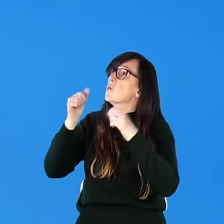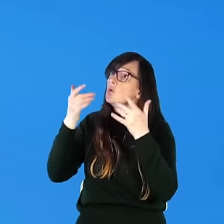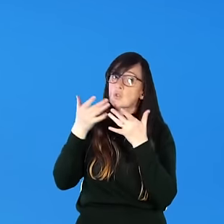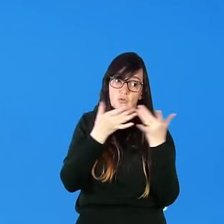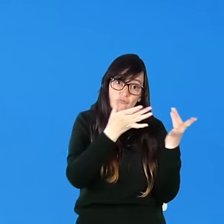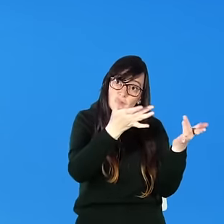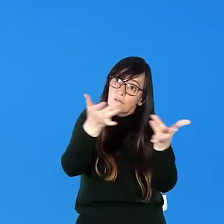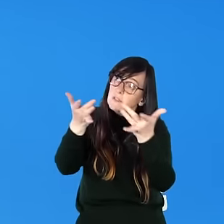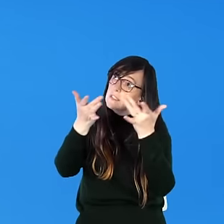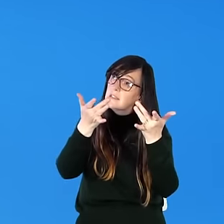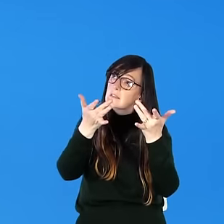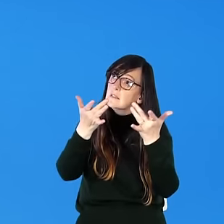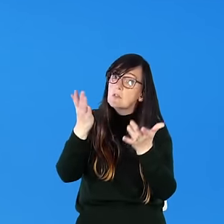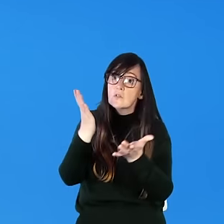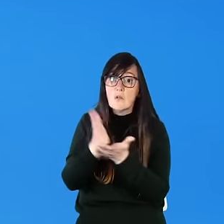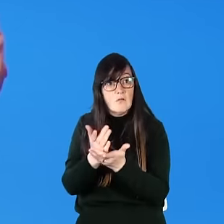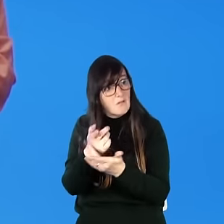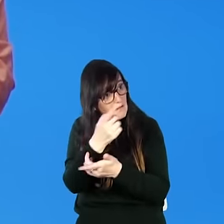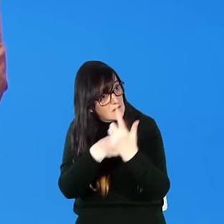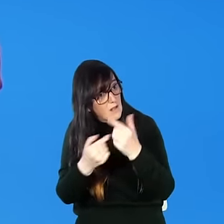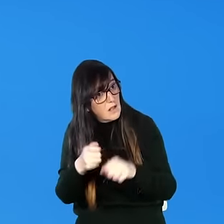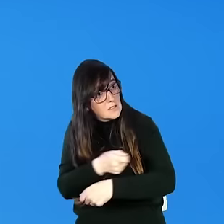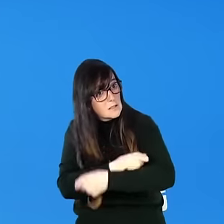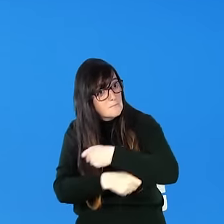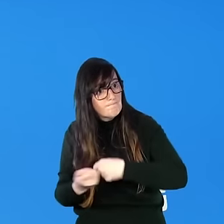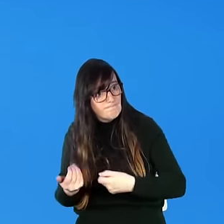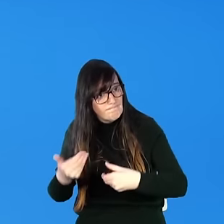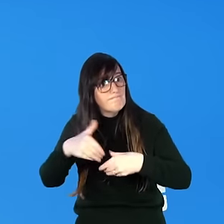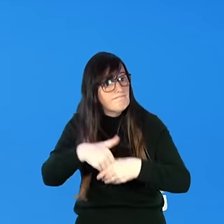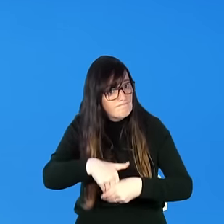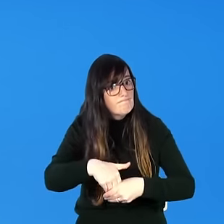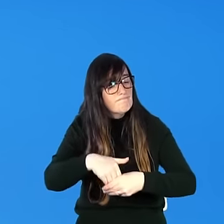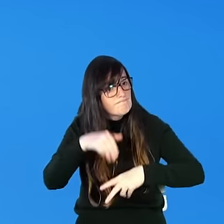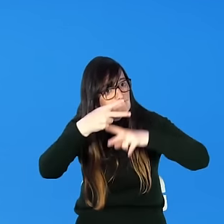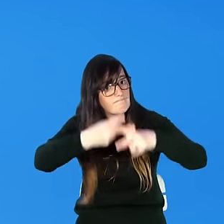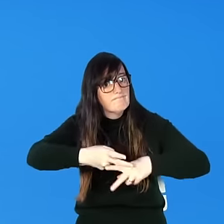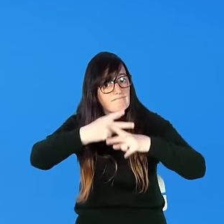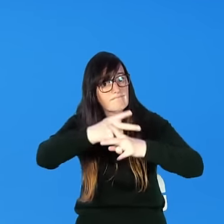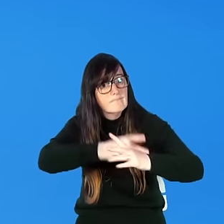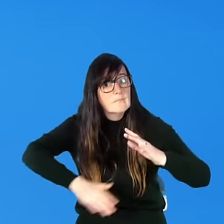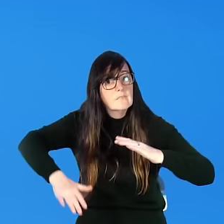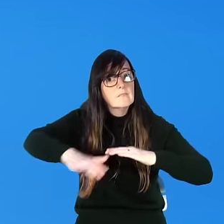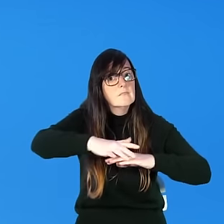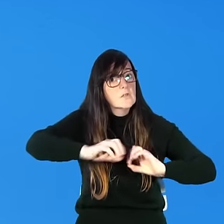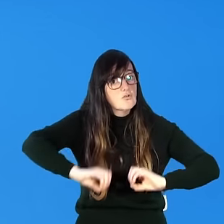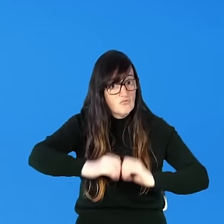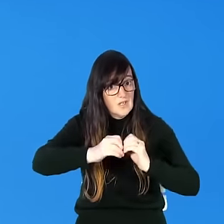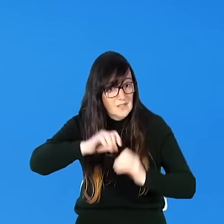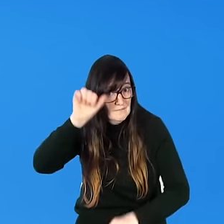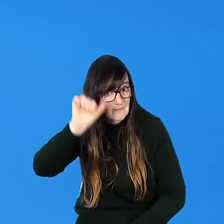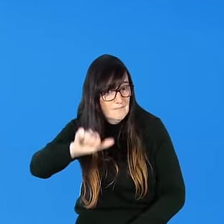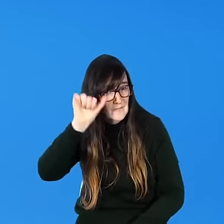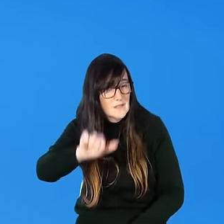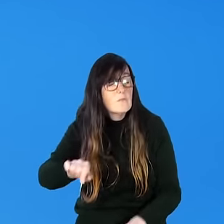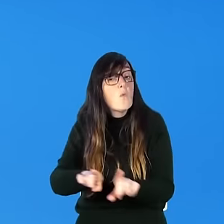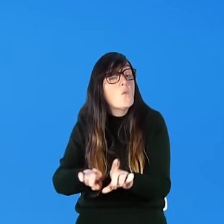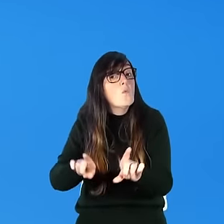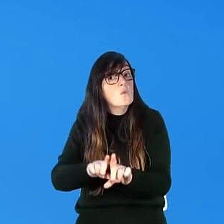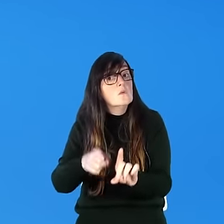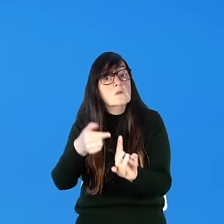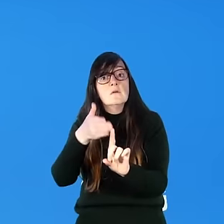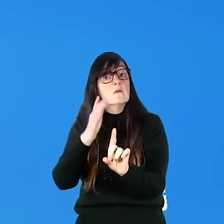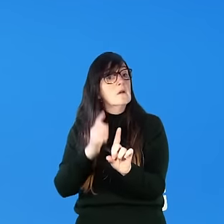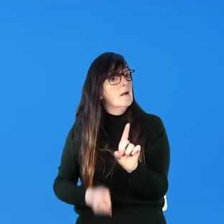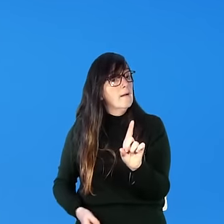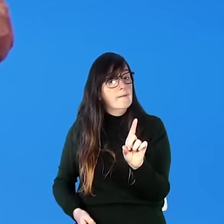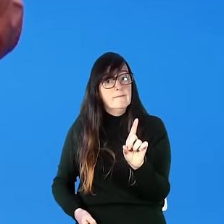So let's play our part in caring for the creation that God has given us, but let's also recognize that